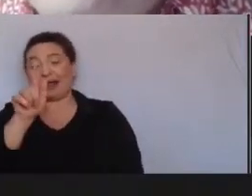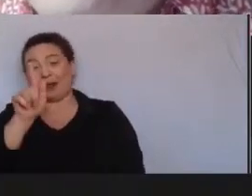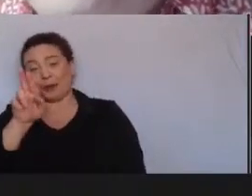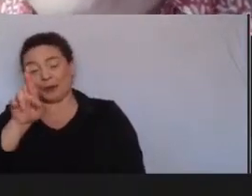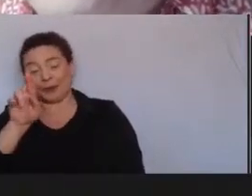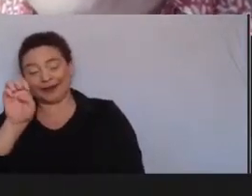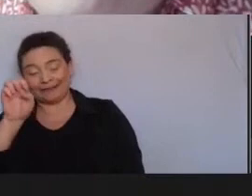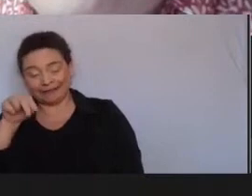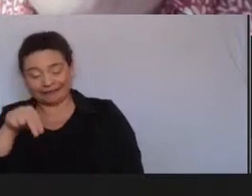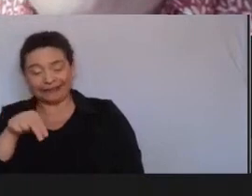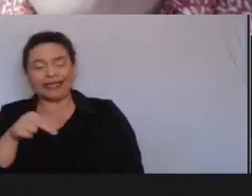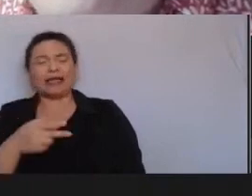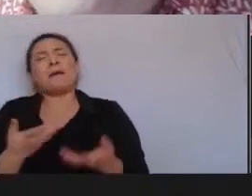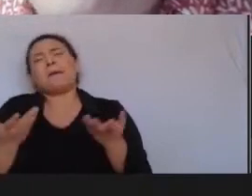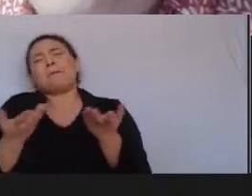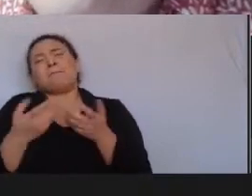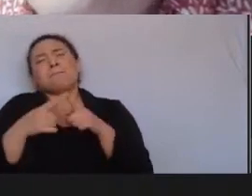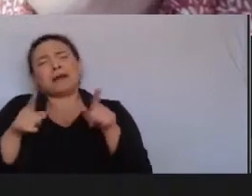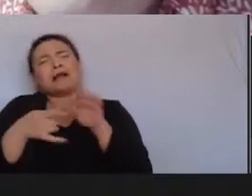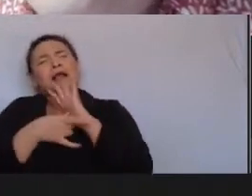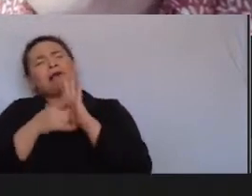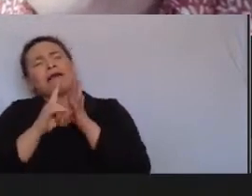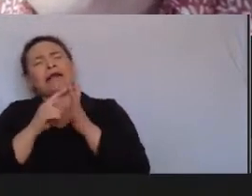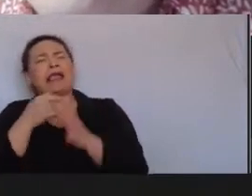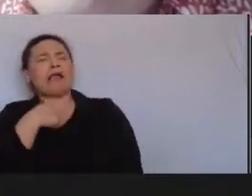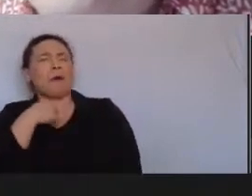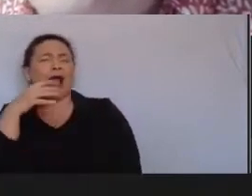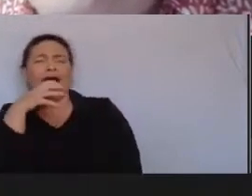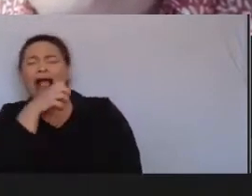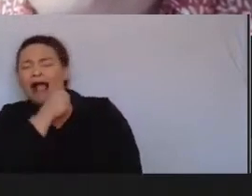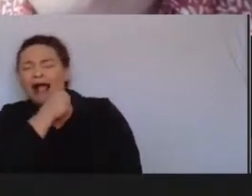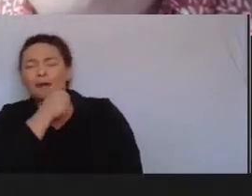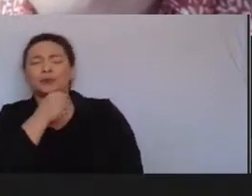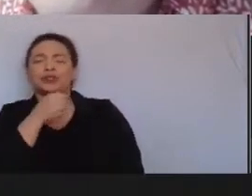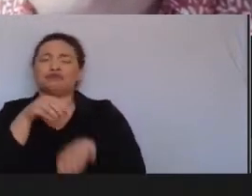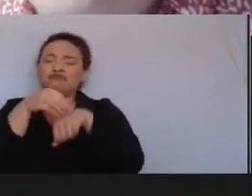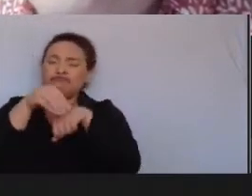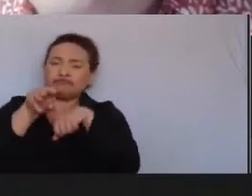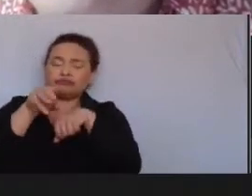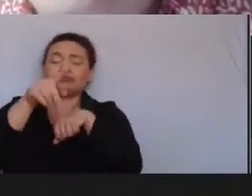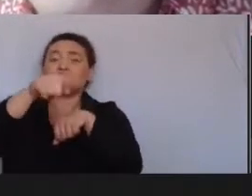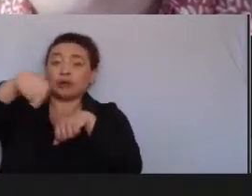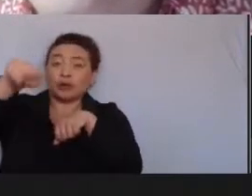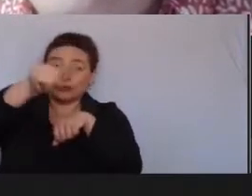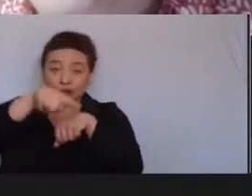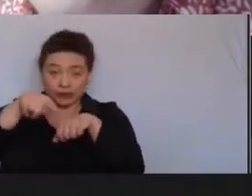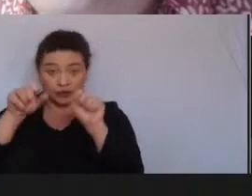explanation, instruction for our public. We are going to have this live